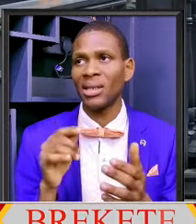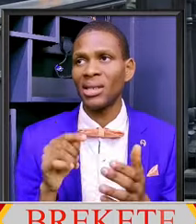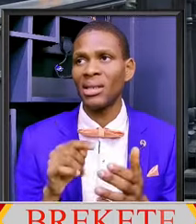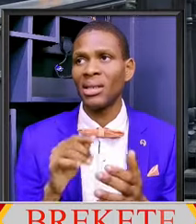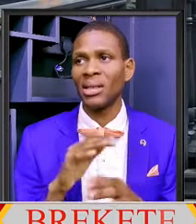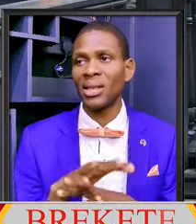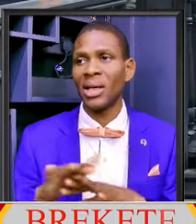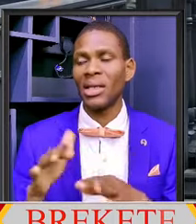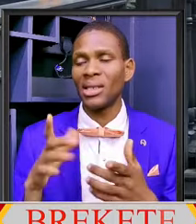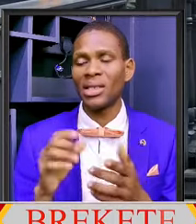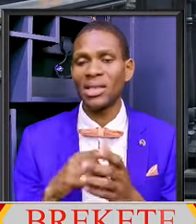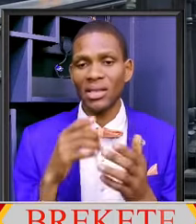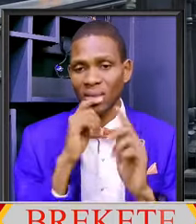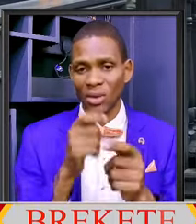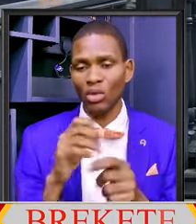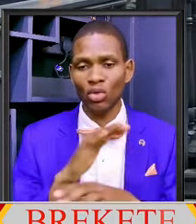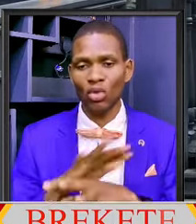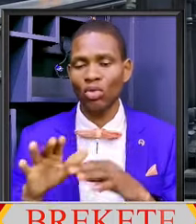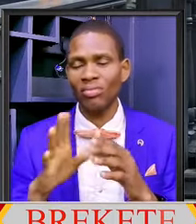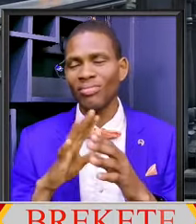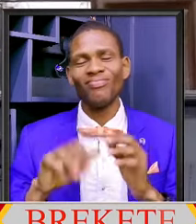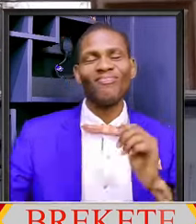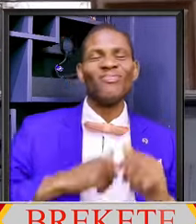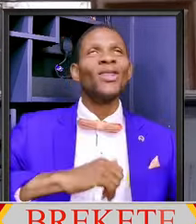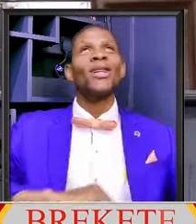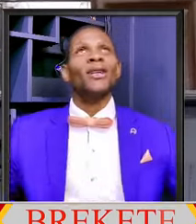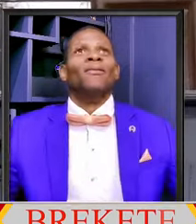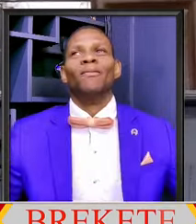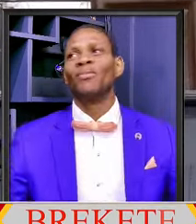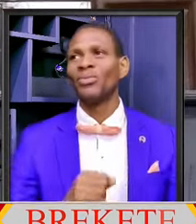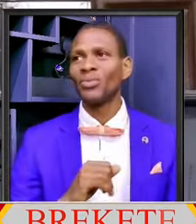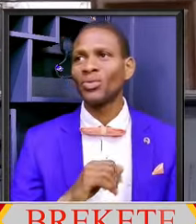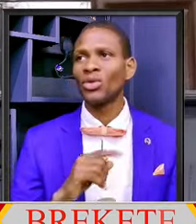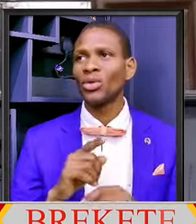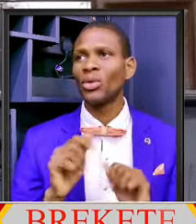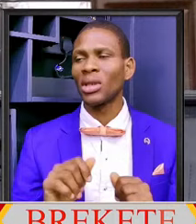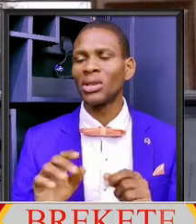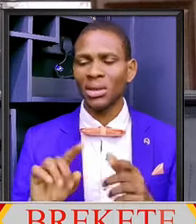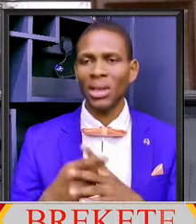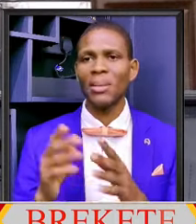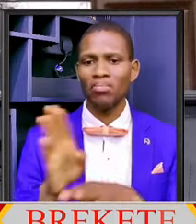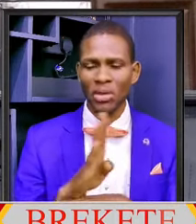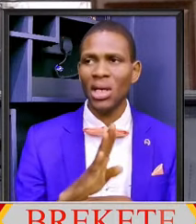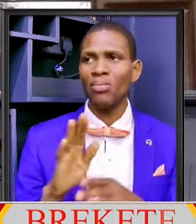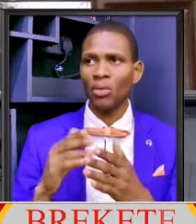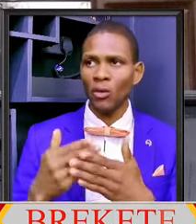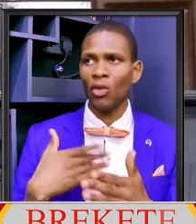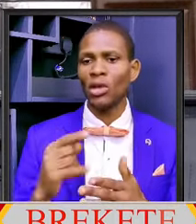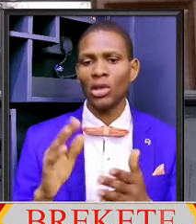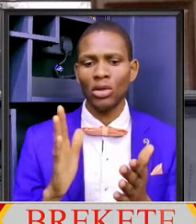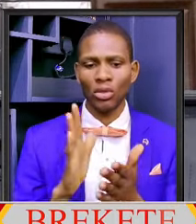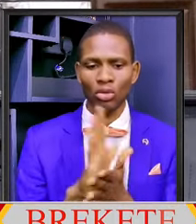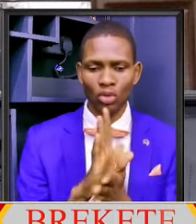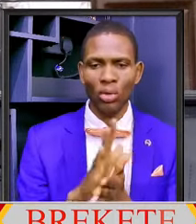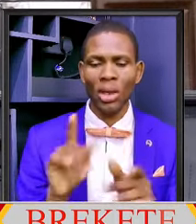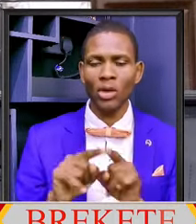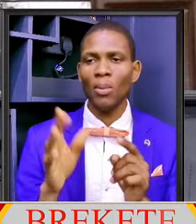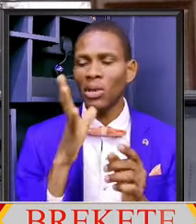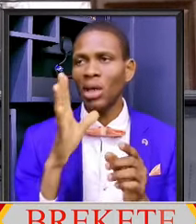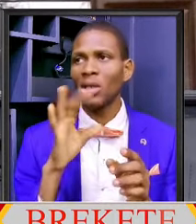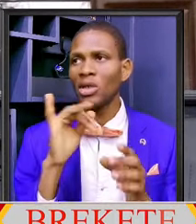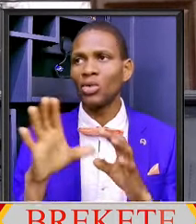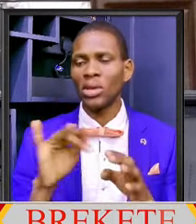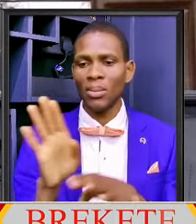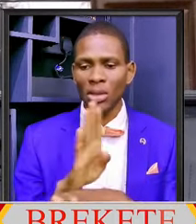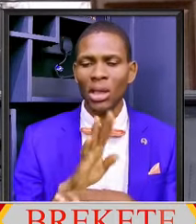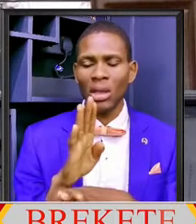not get into your head. Mm-hmm. Go and sit down and make sure that even you can start doing business even before yes. the school. Yes. As your mother is doing business, you too be doing business